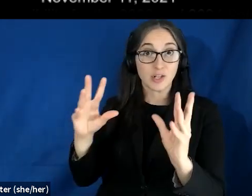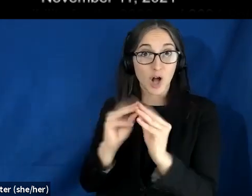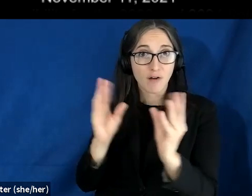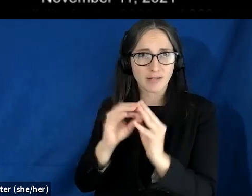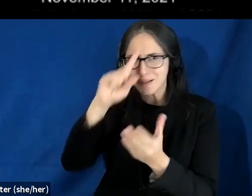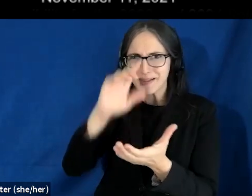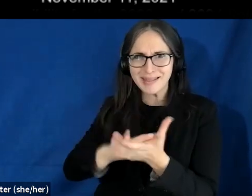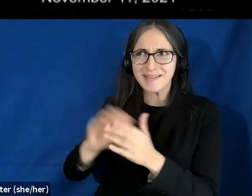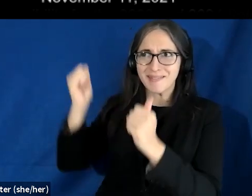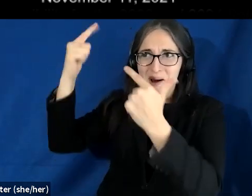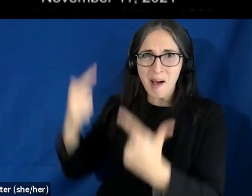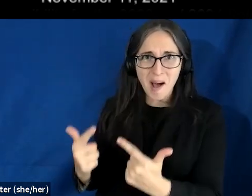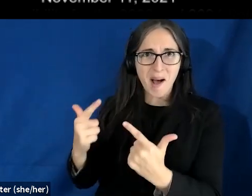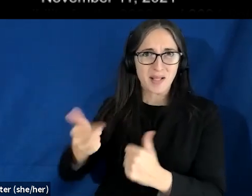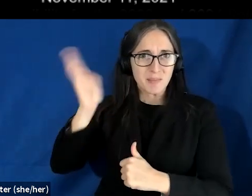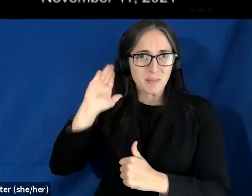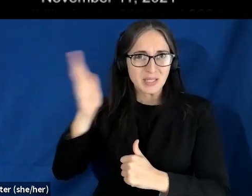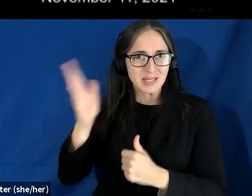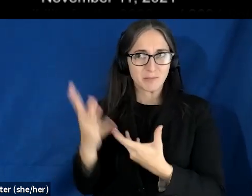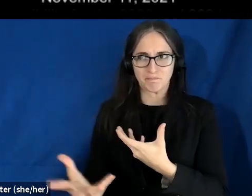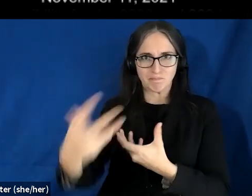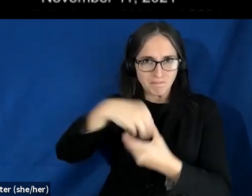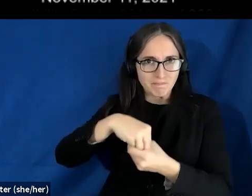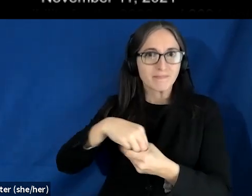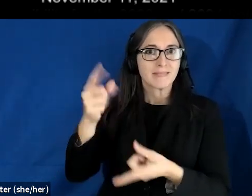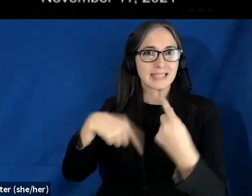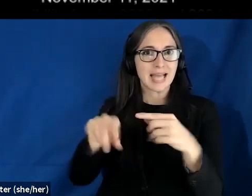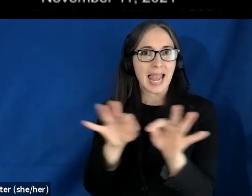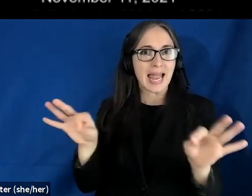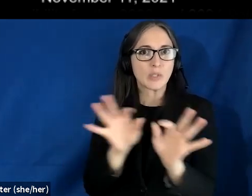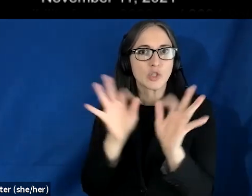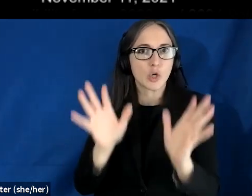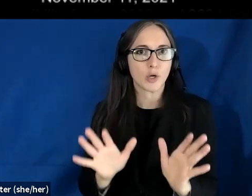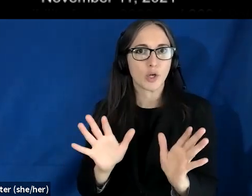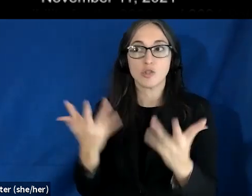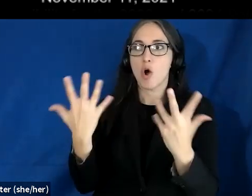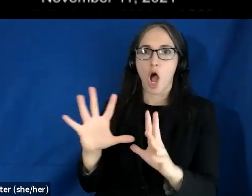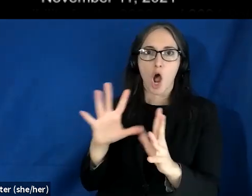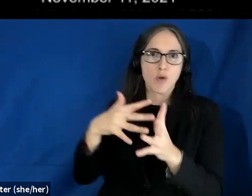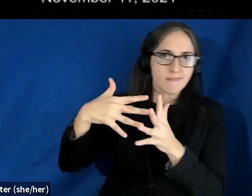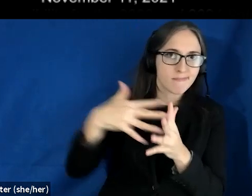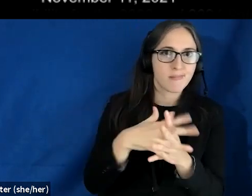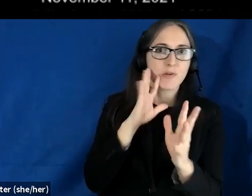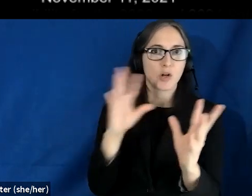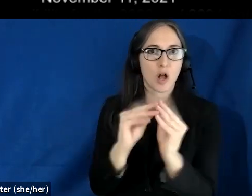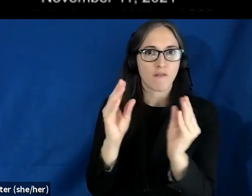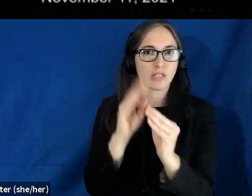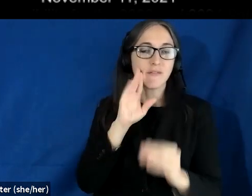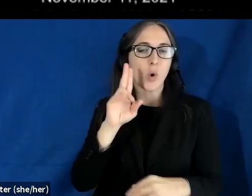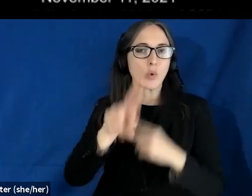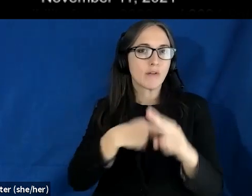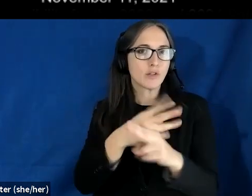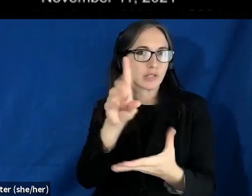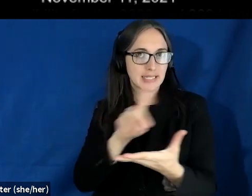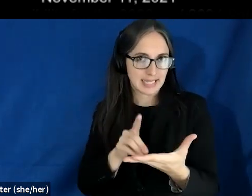presentation, it has a sign language interpreter available. So you're building that into your conference as a universal design feature. So